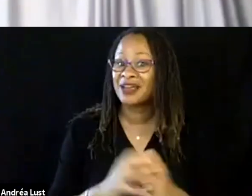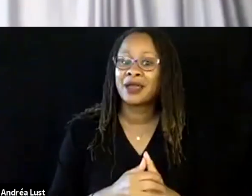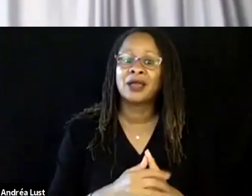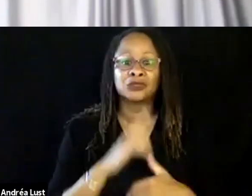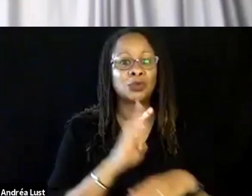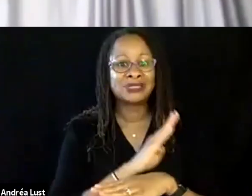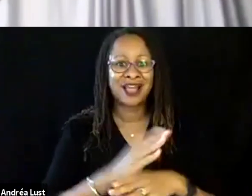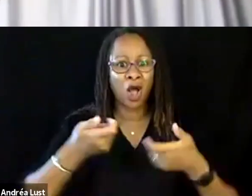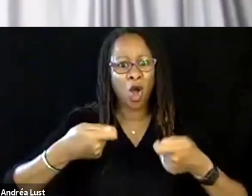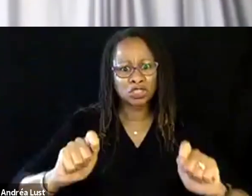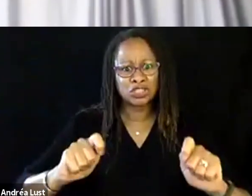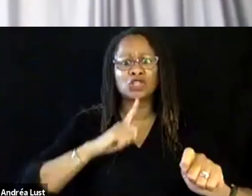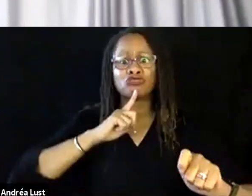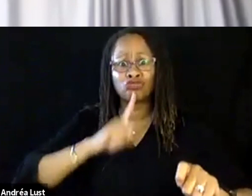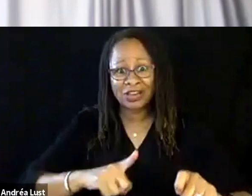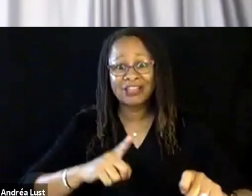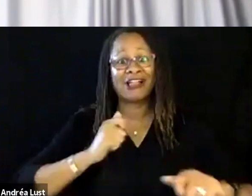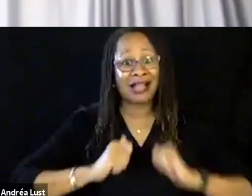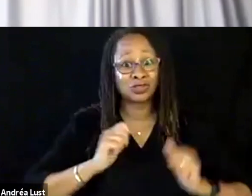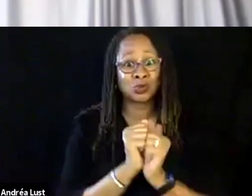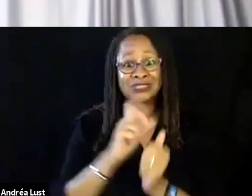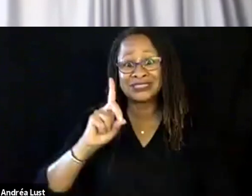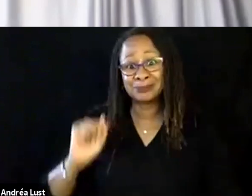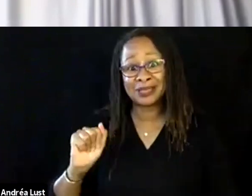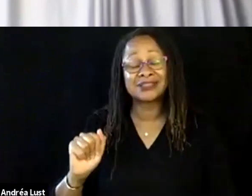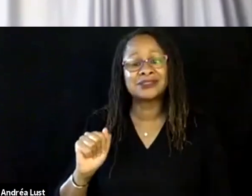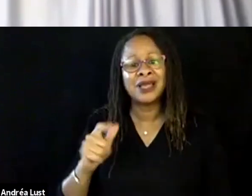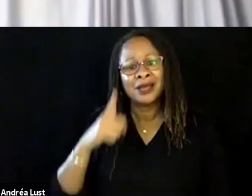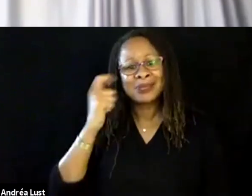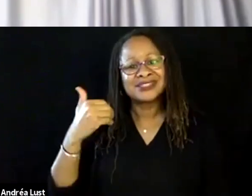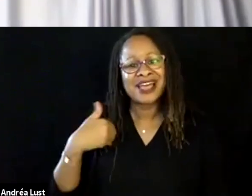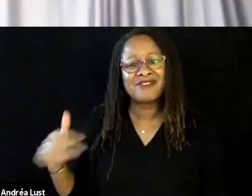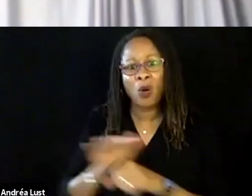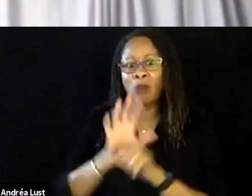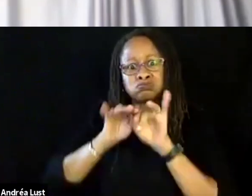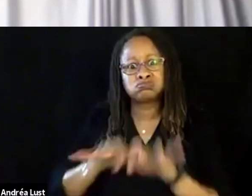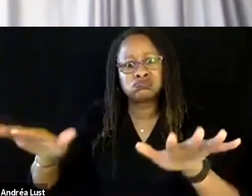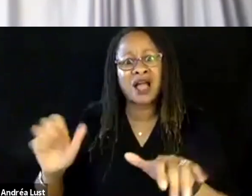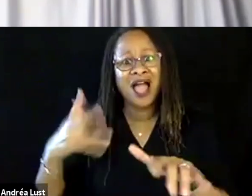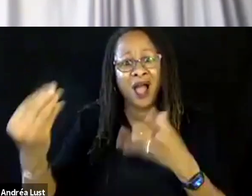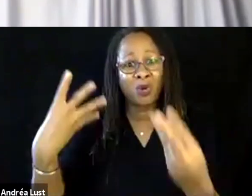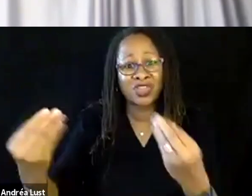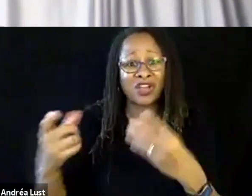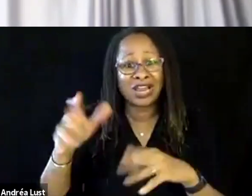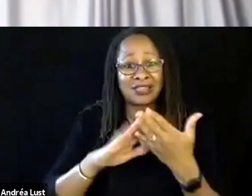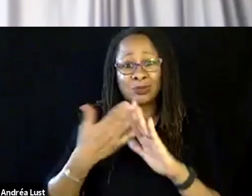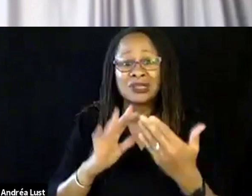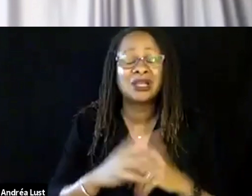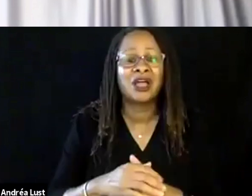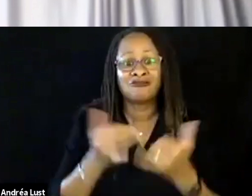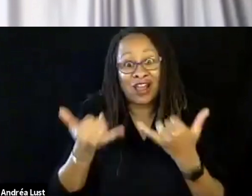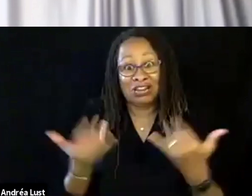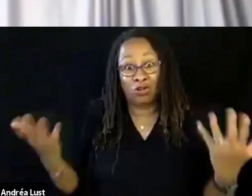actually auditioning real actors with disabilities, because there are a whole plethora of us that are out there in the community right